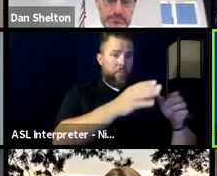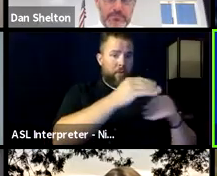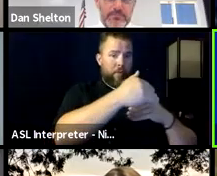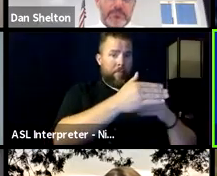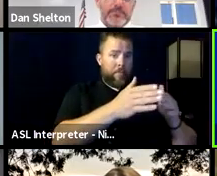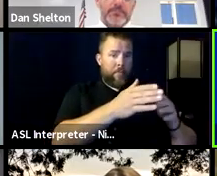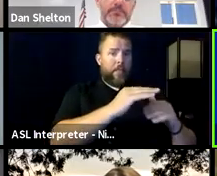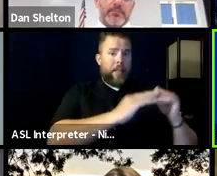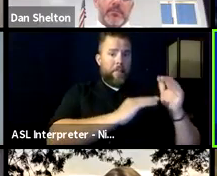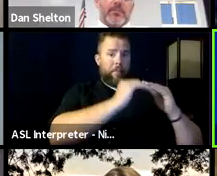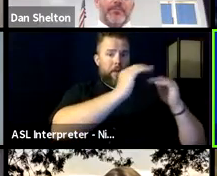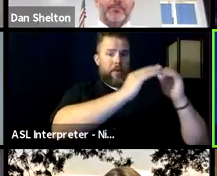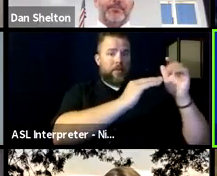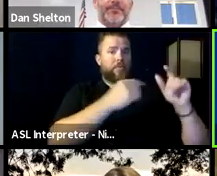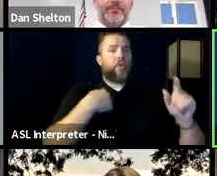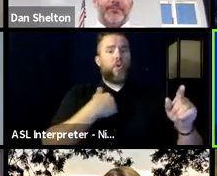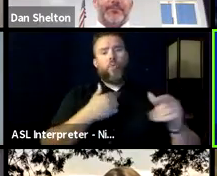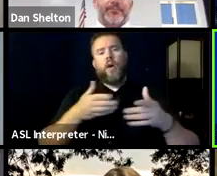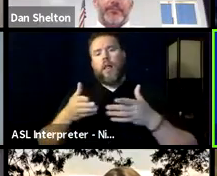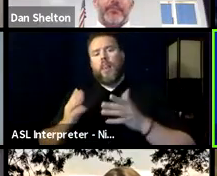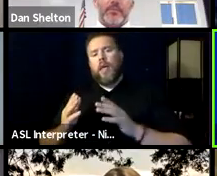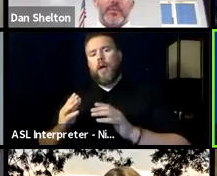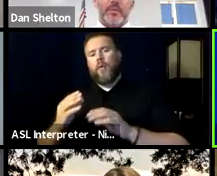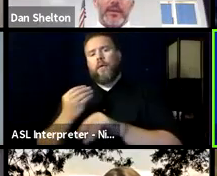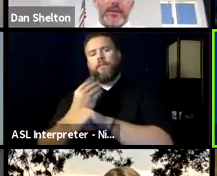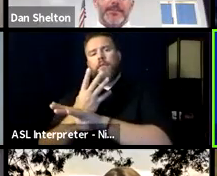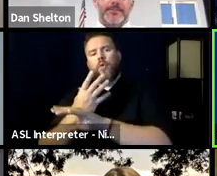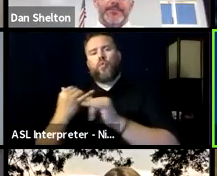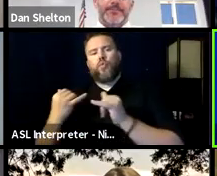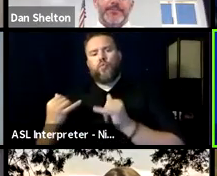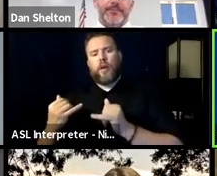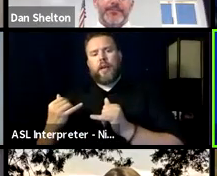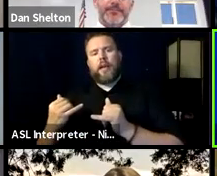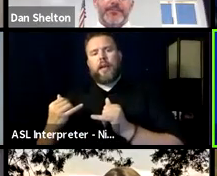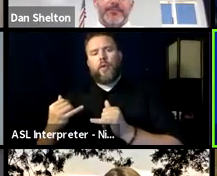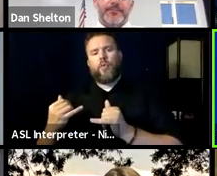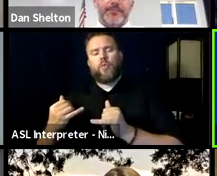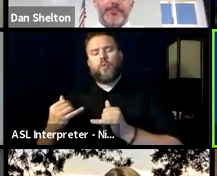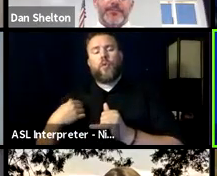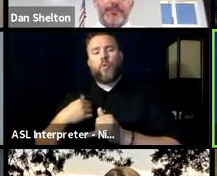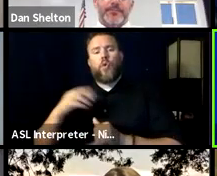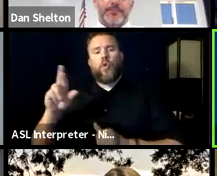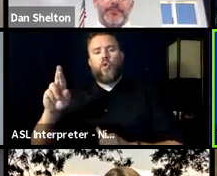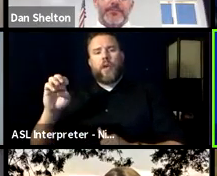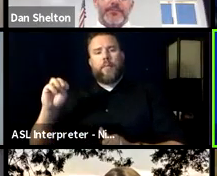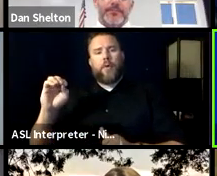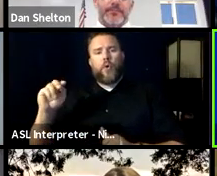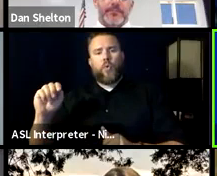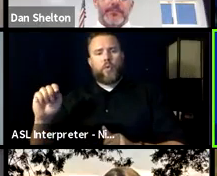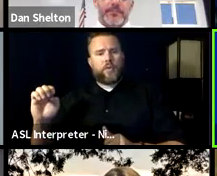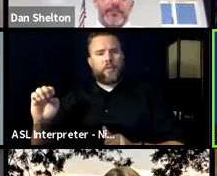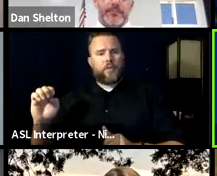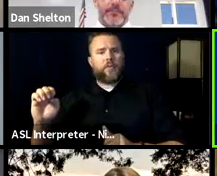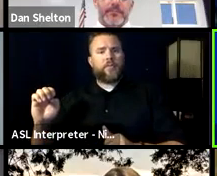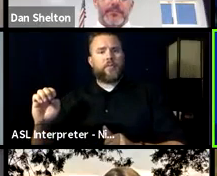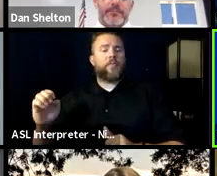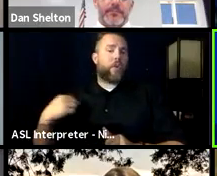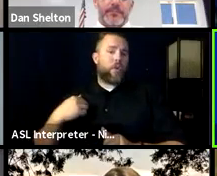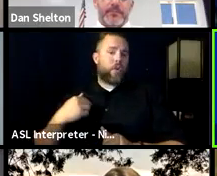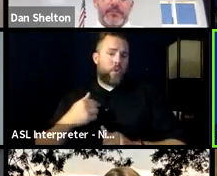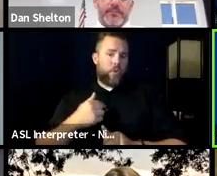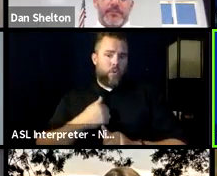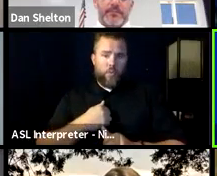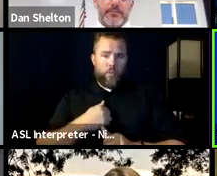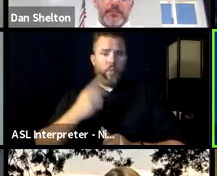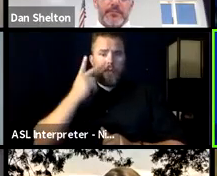organizations or boards within the state that are allowed to have members participate virtually, but that does not apply to Board of